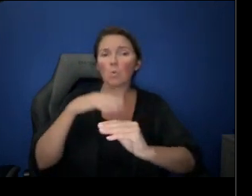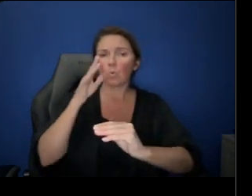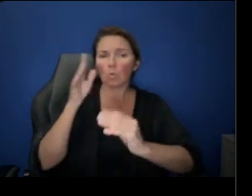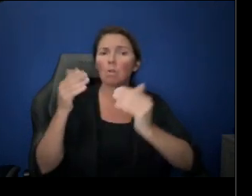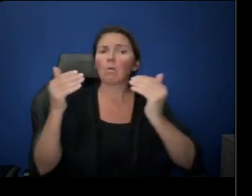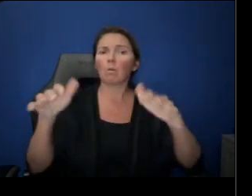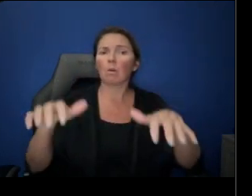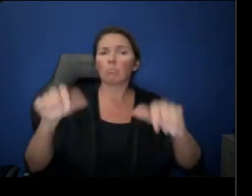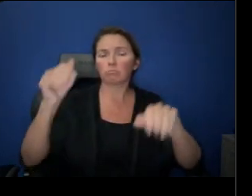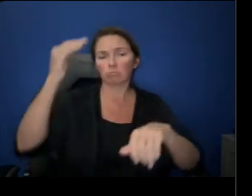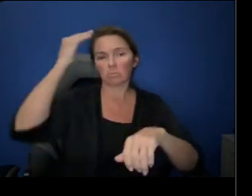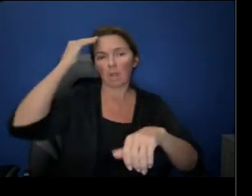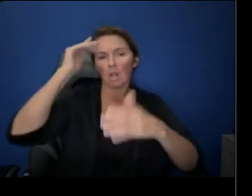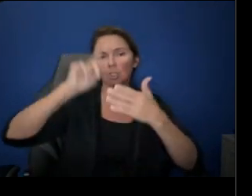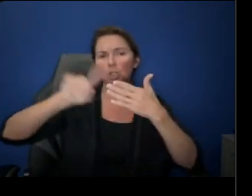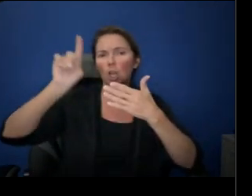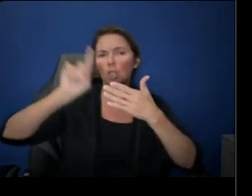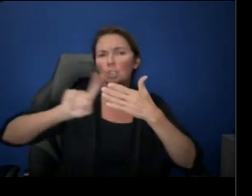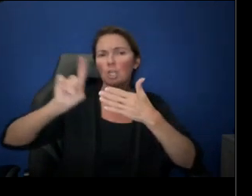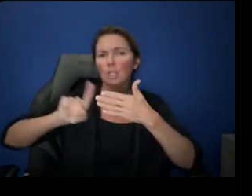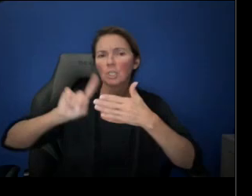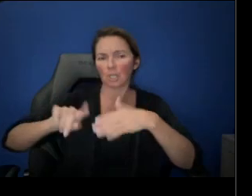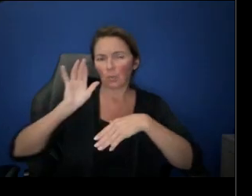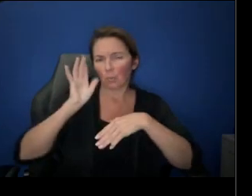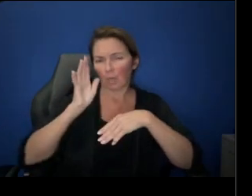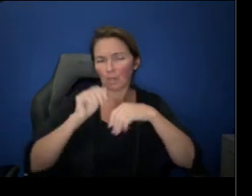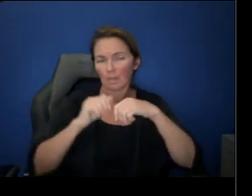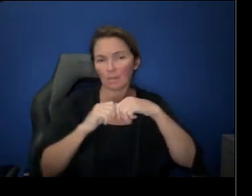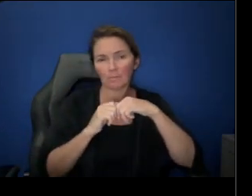conducting knowledge checks.